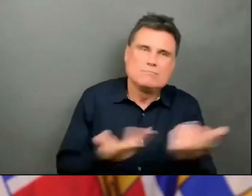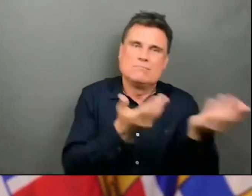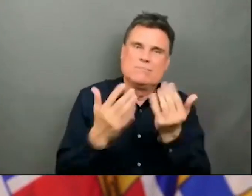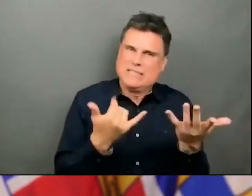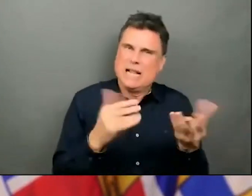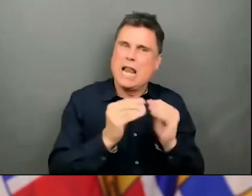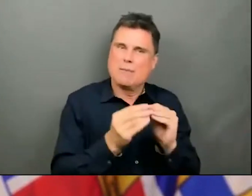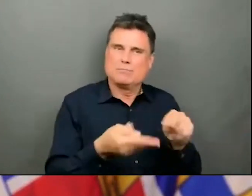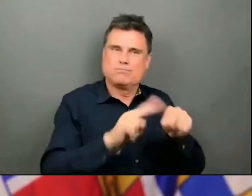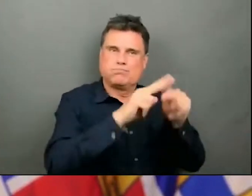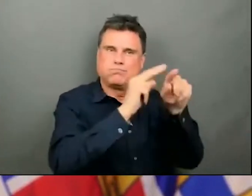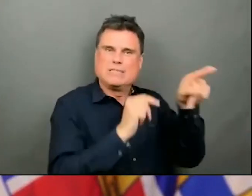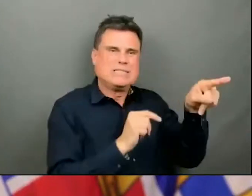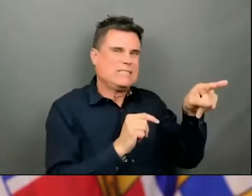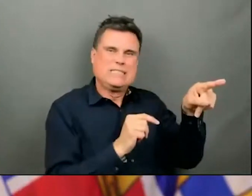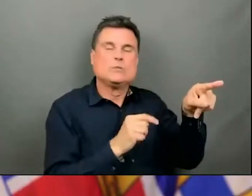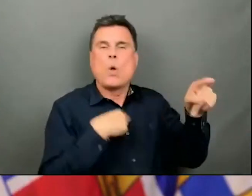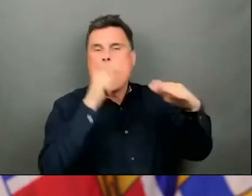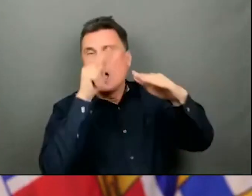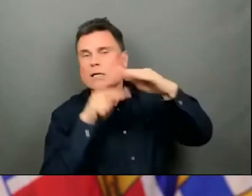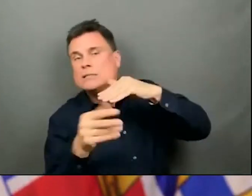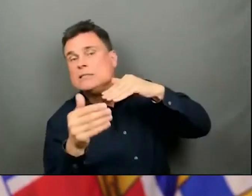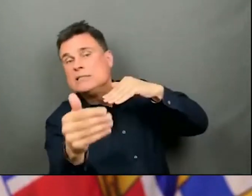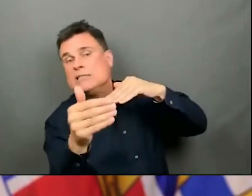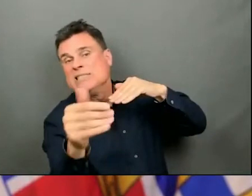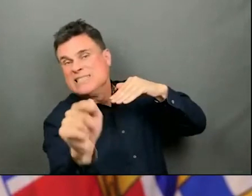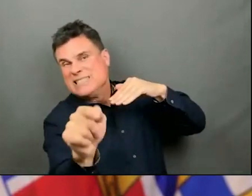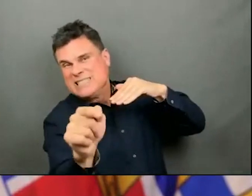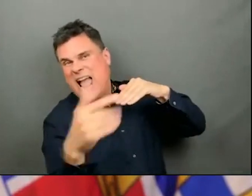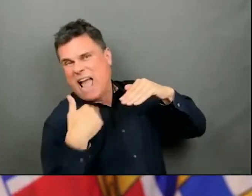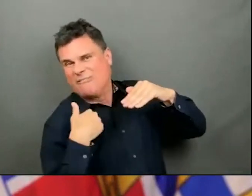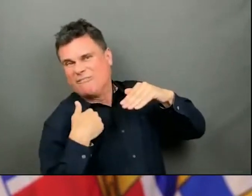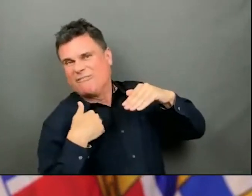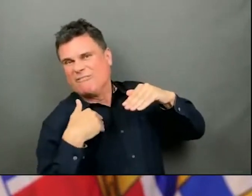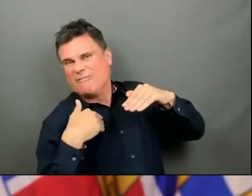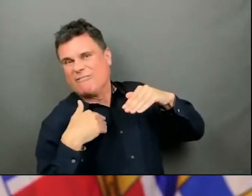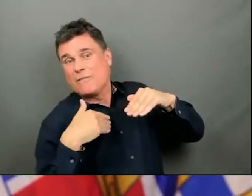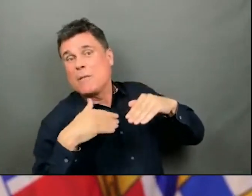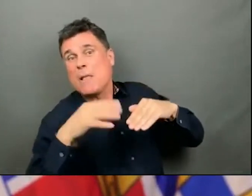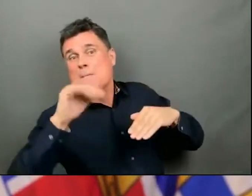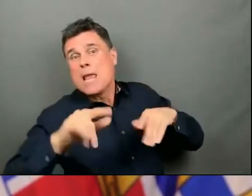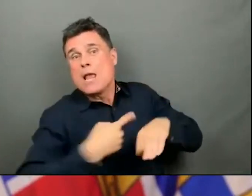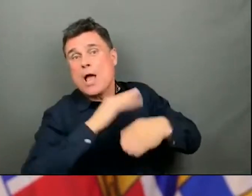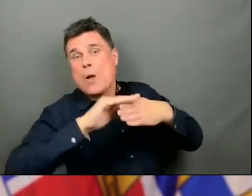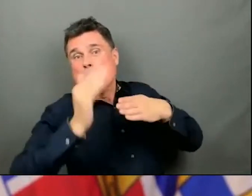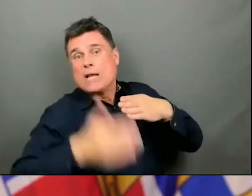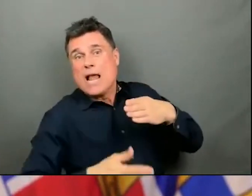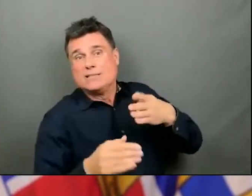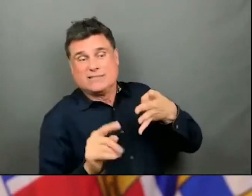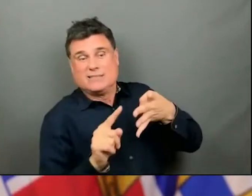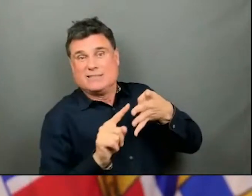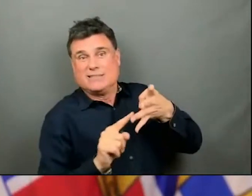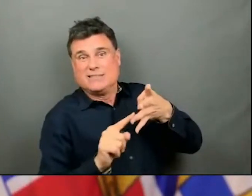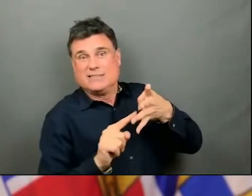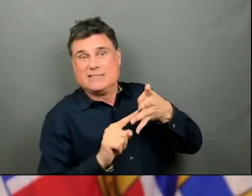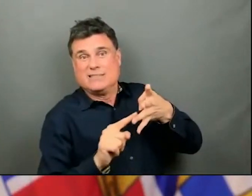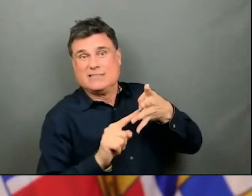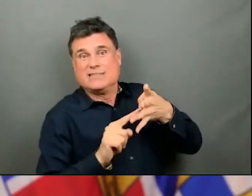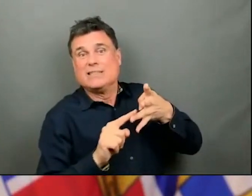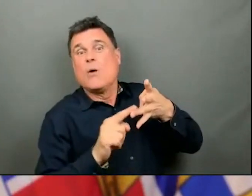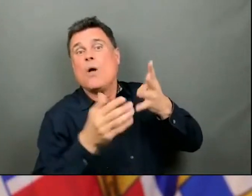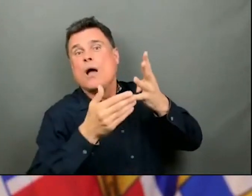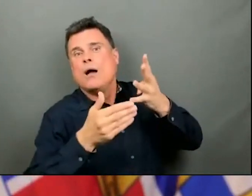it. We can see it. By the end of the May long weekend, we're going to be in a different place, and we'll be able to start thinking about how do we